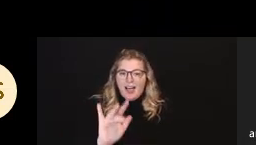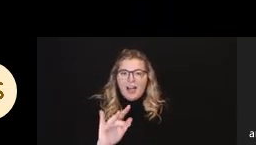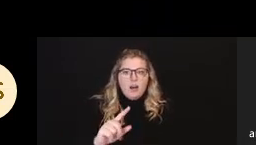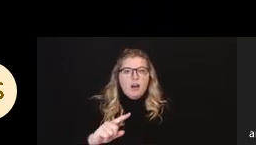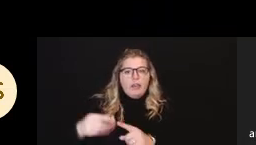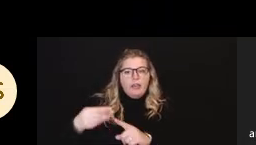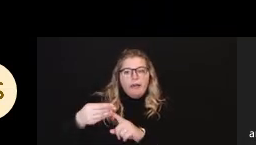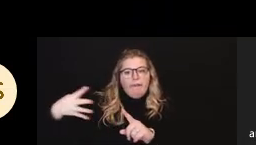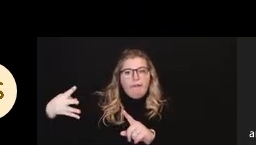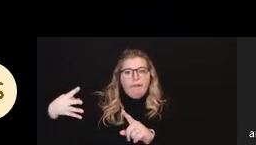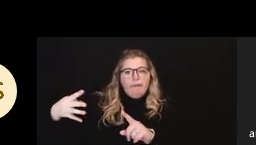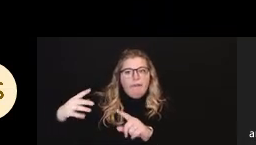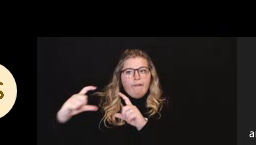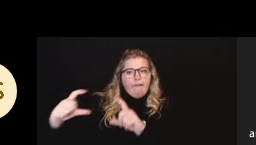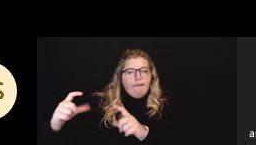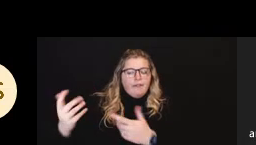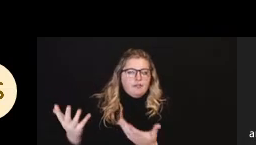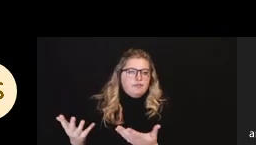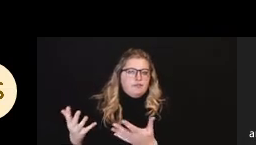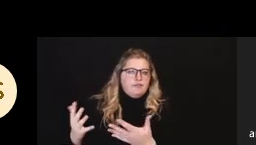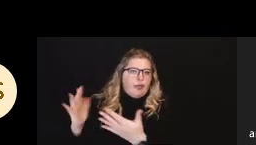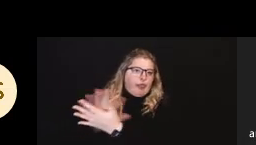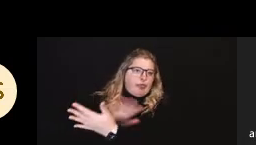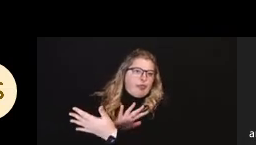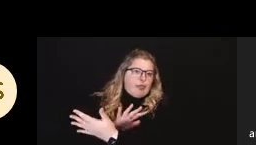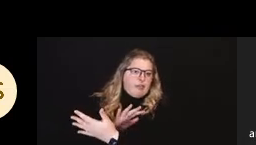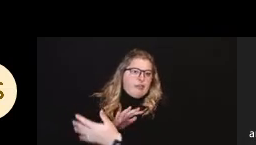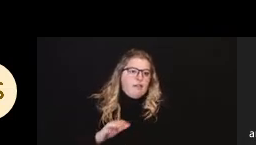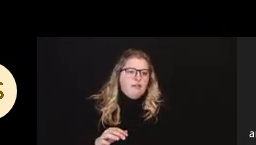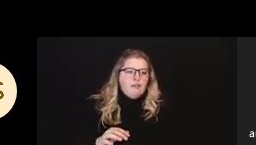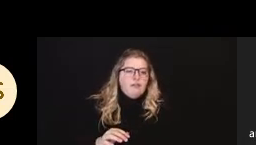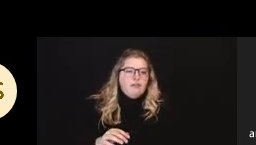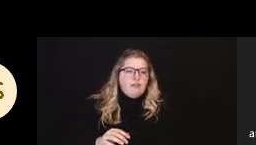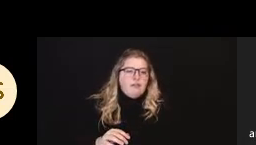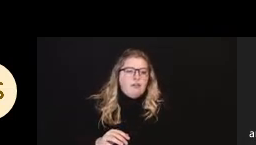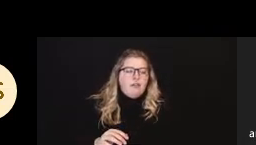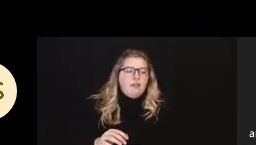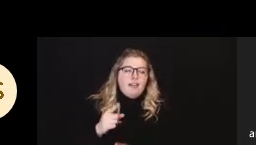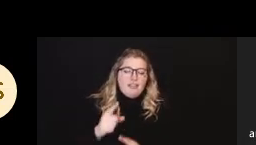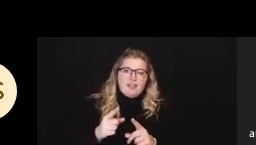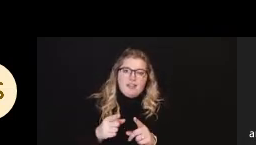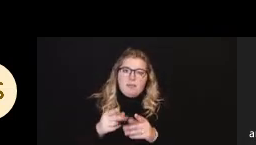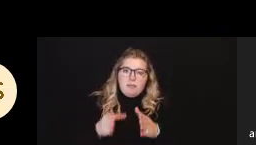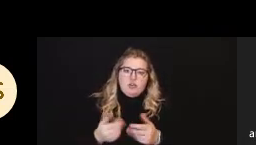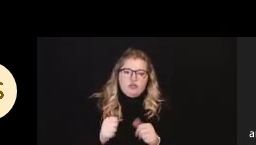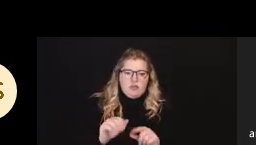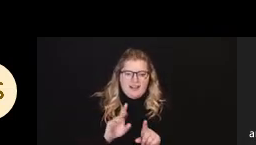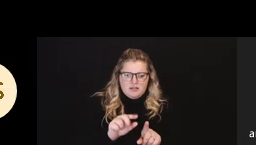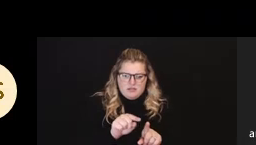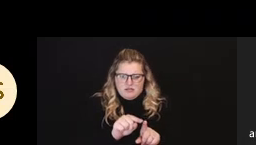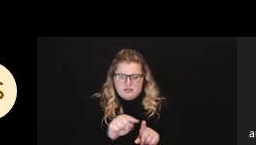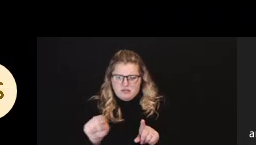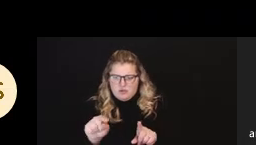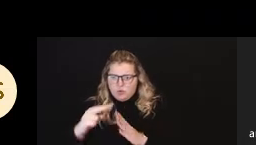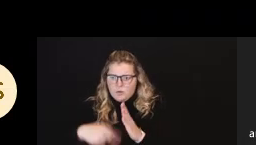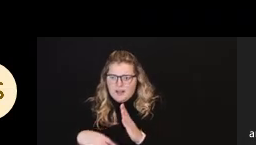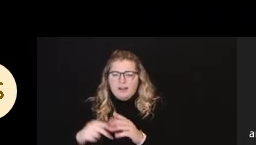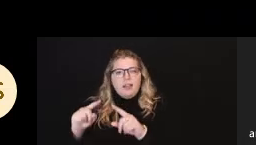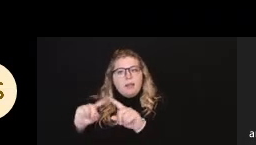icon, a box pops up, but when they move their cursor to try to read what's in that box, the box